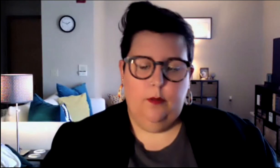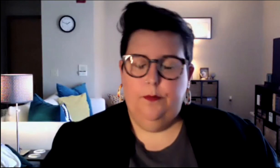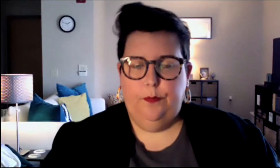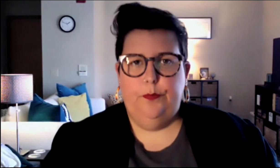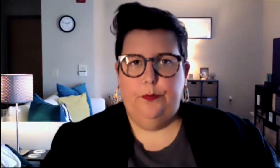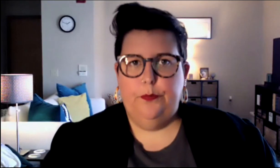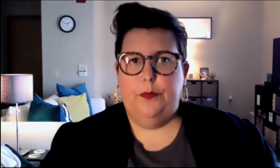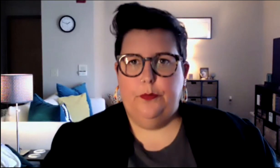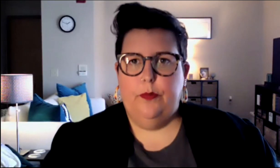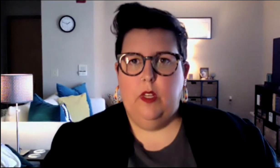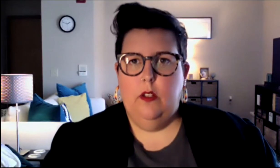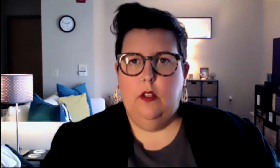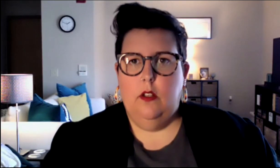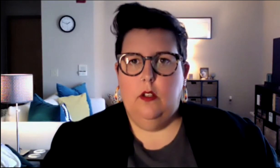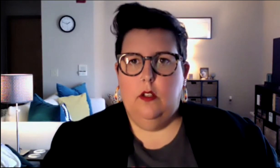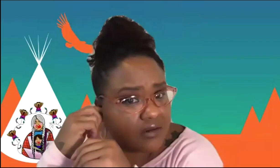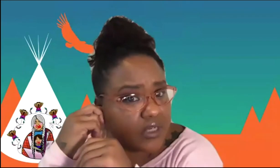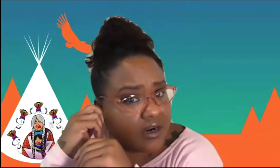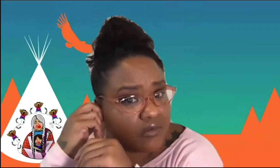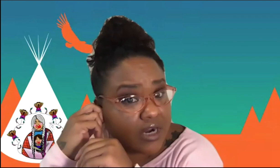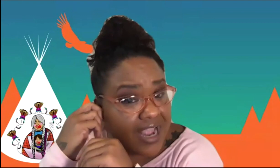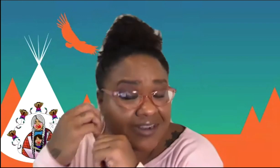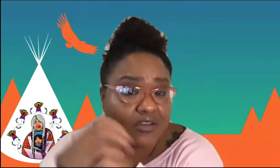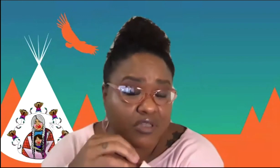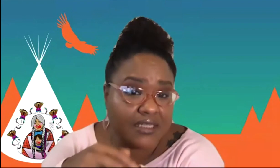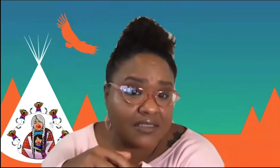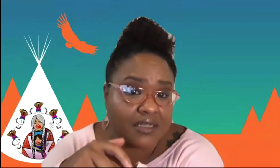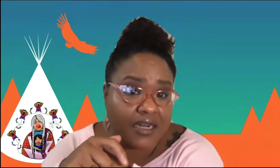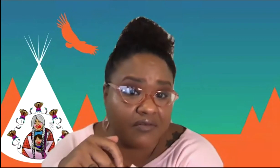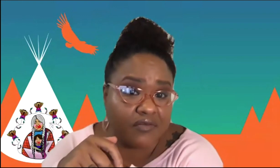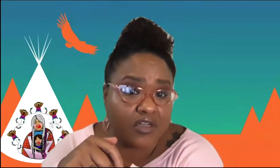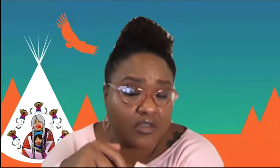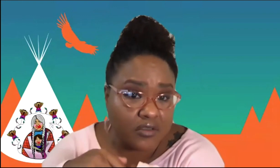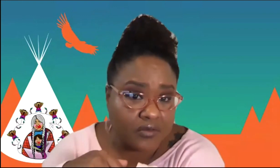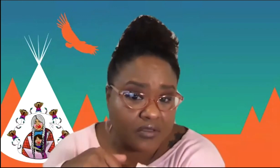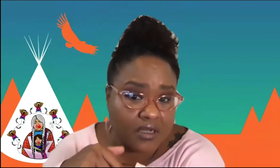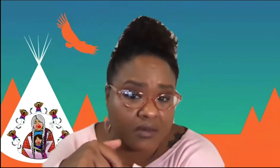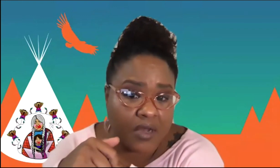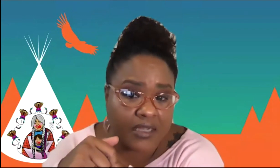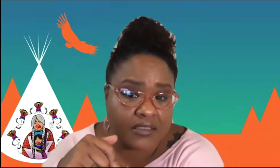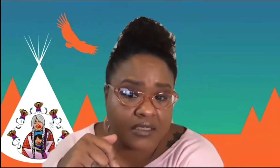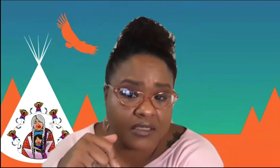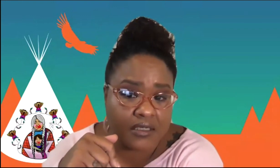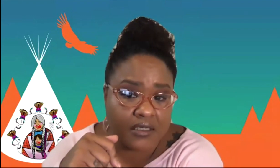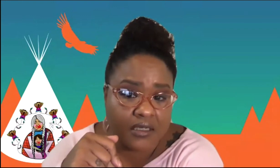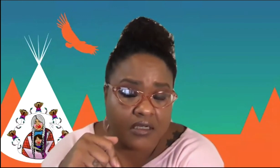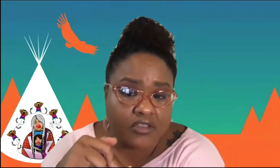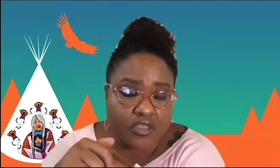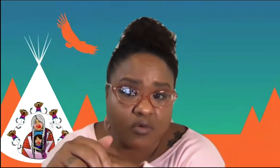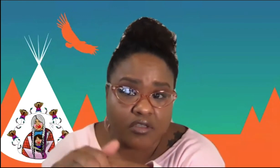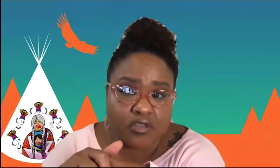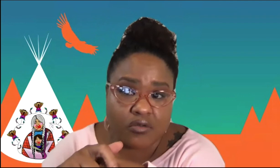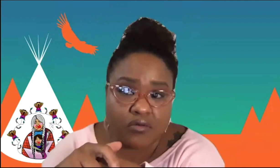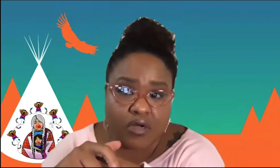yeah. Yeah, I think that we are at a good place to kind of conclude. I did